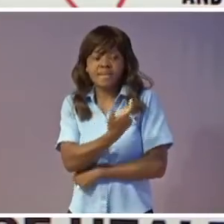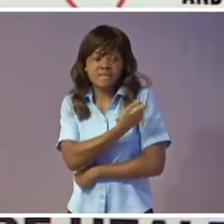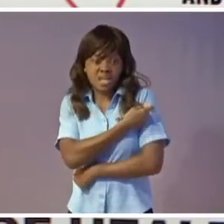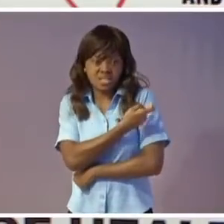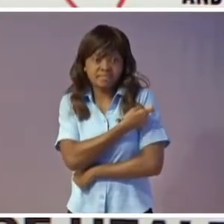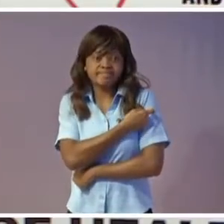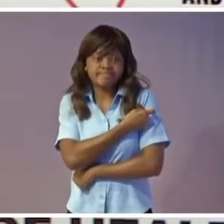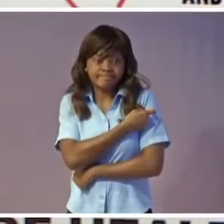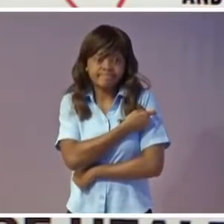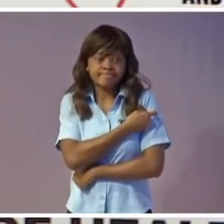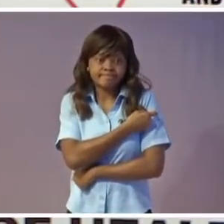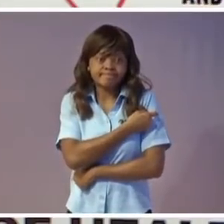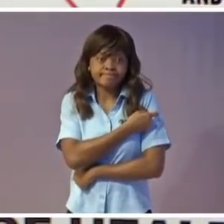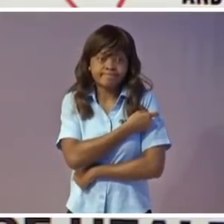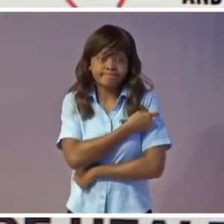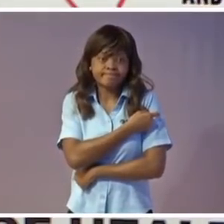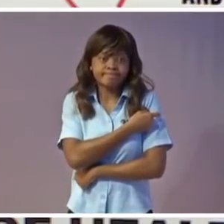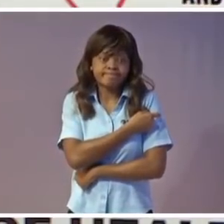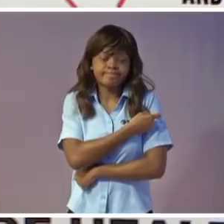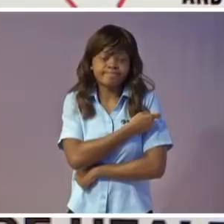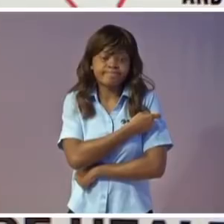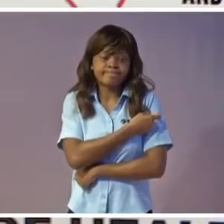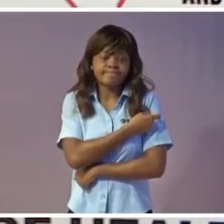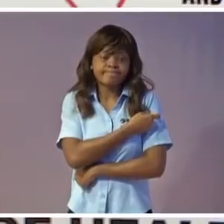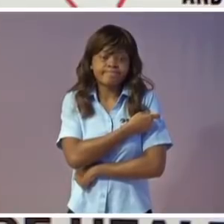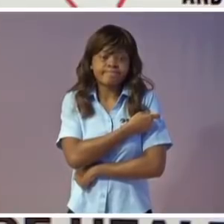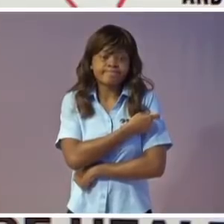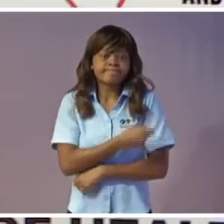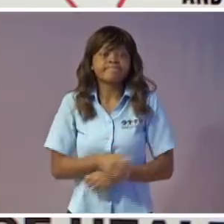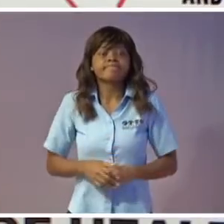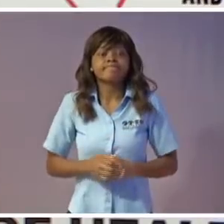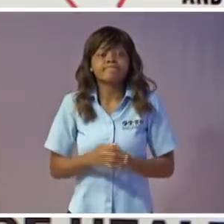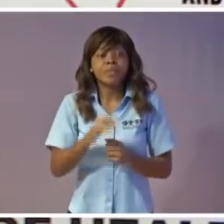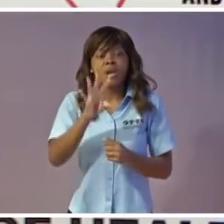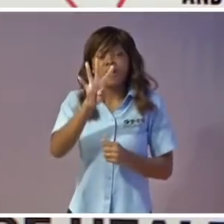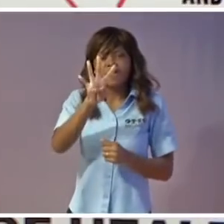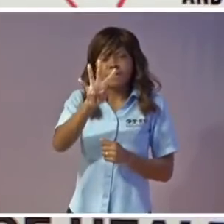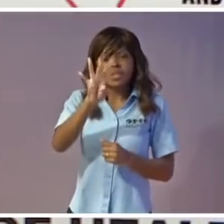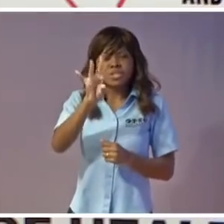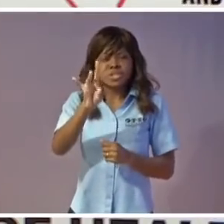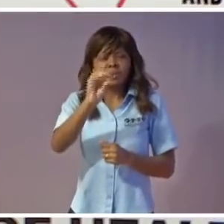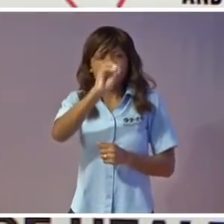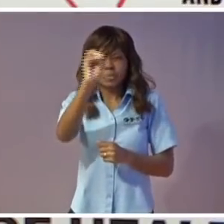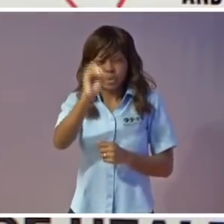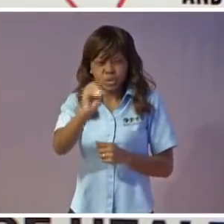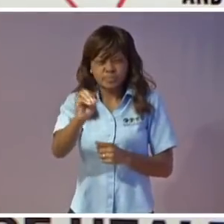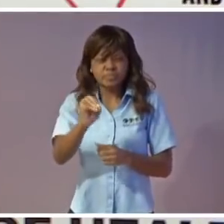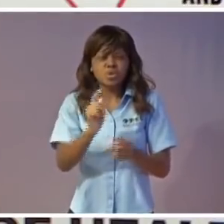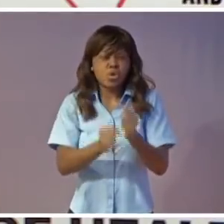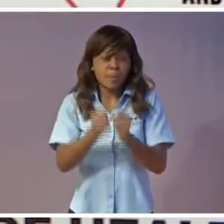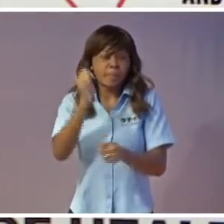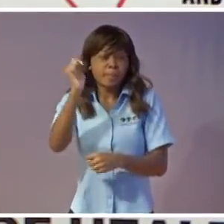the population. As far as boosters are concerned,